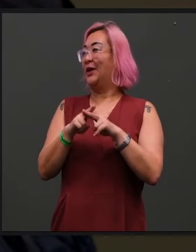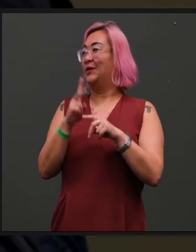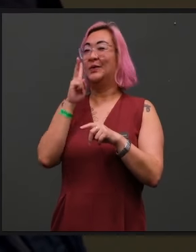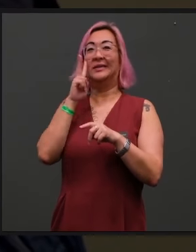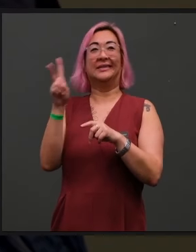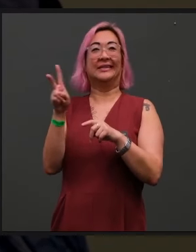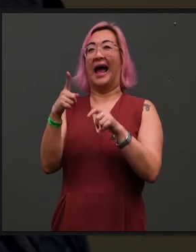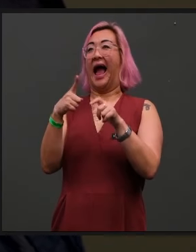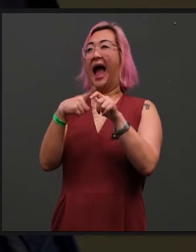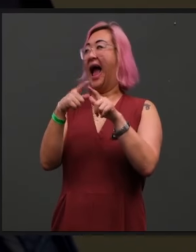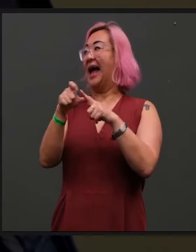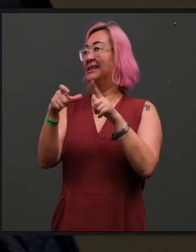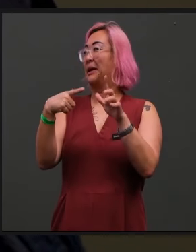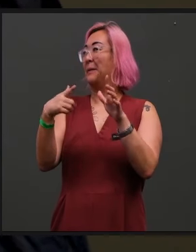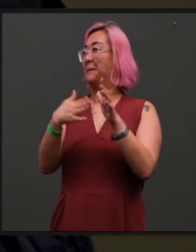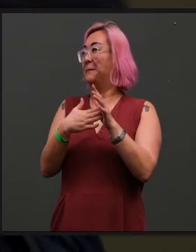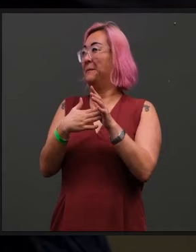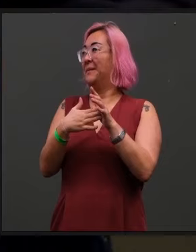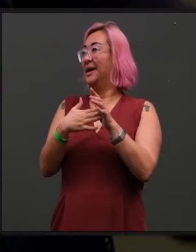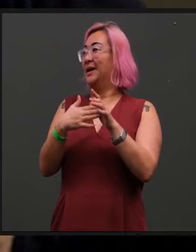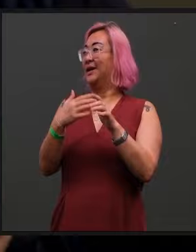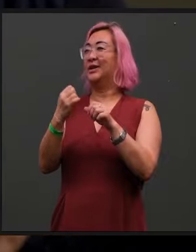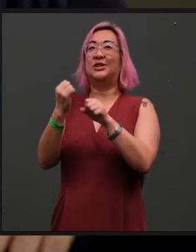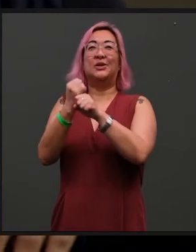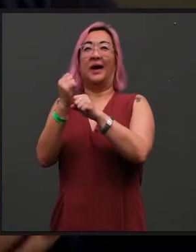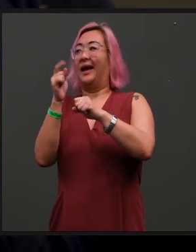movements, you're the one doing the thing.